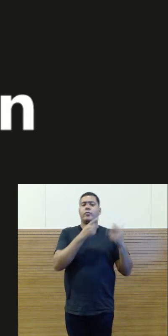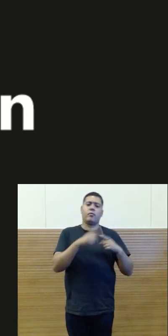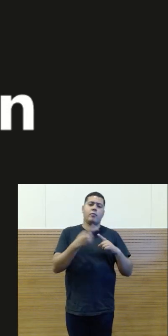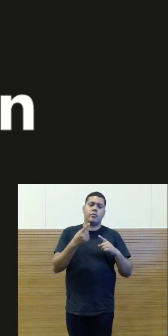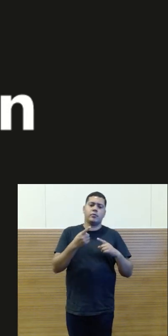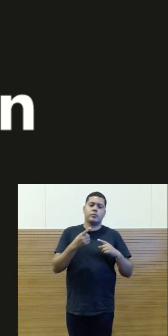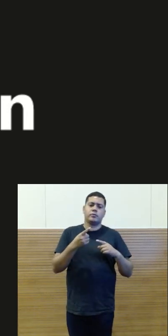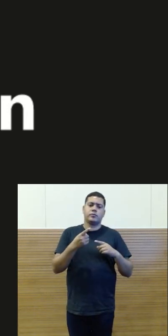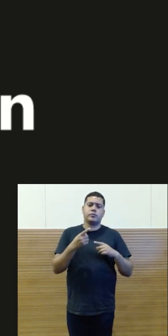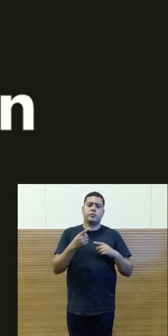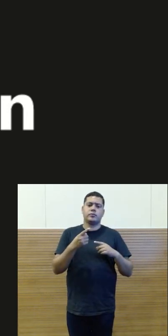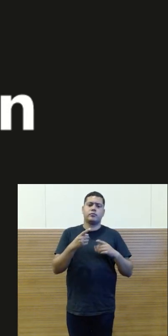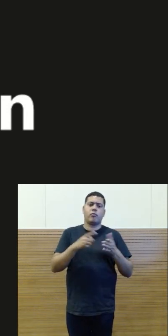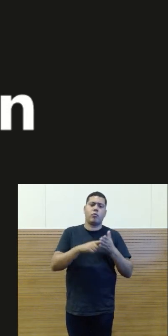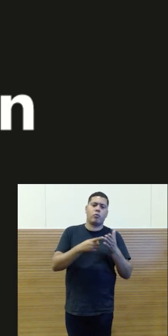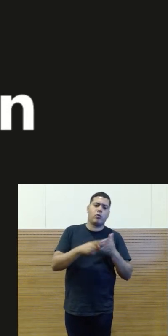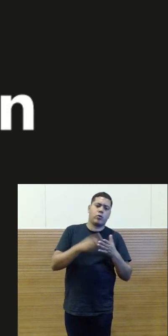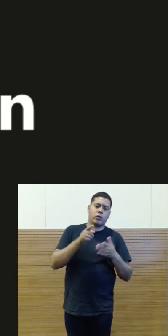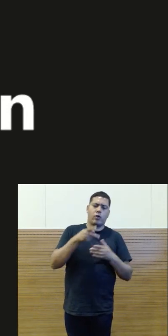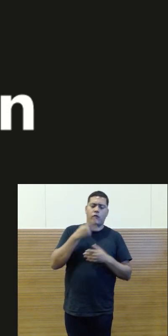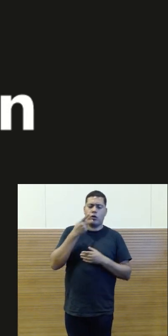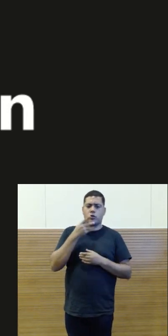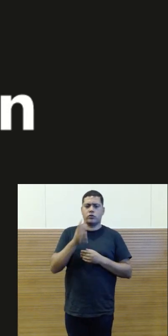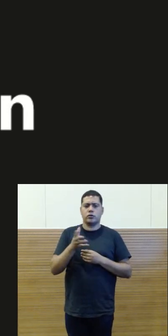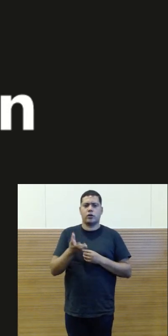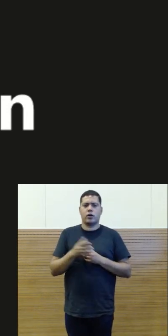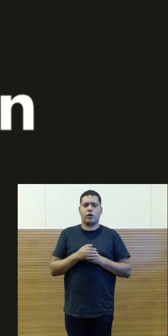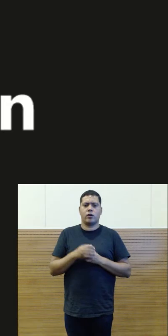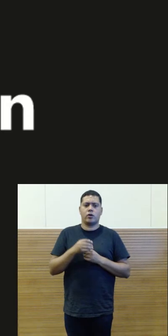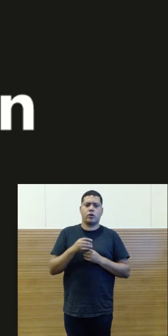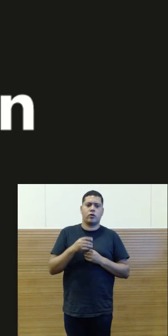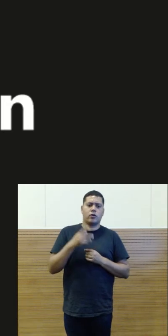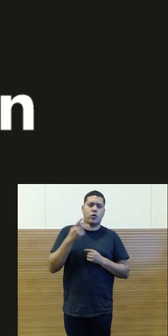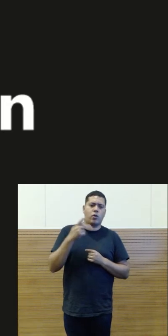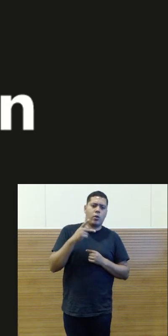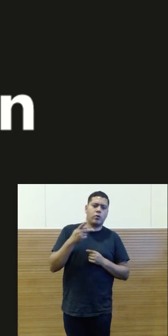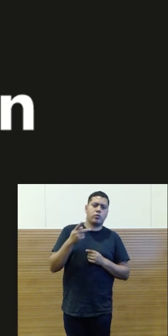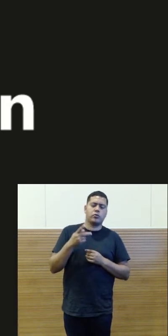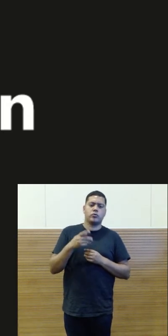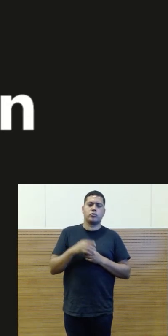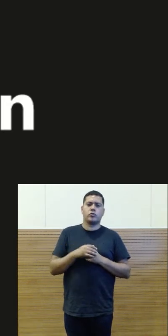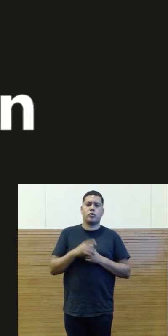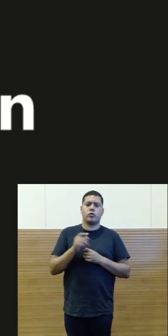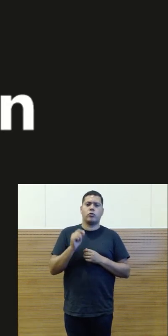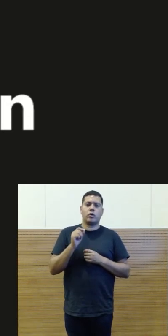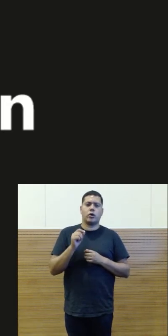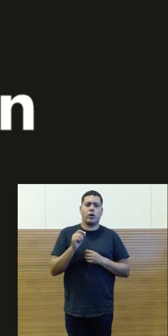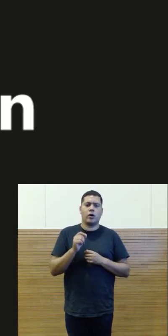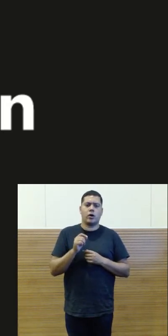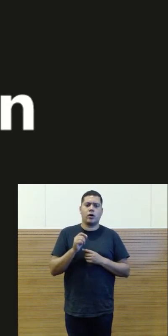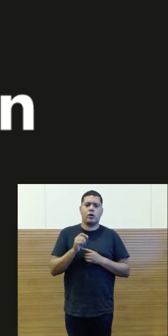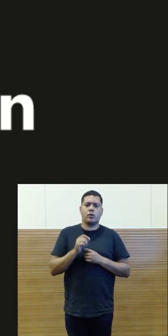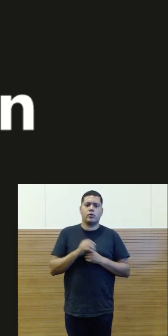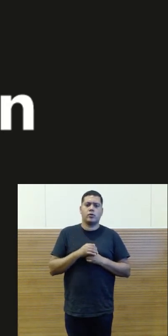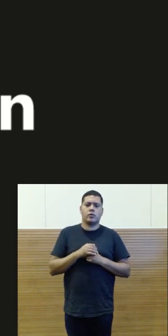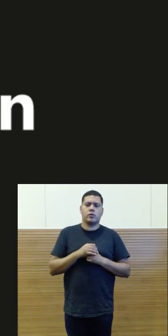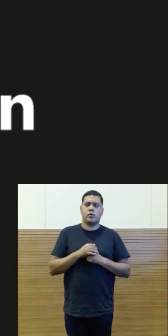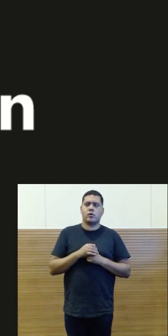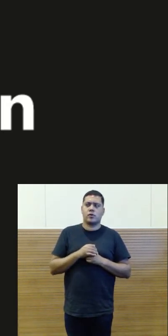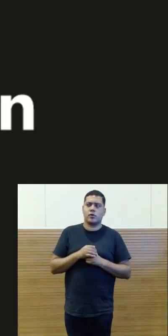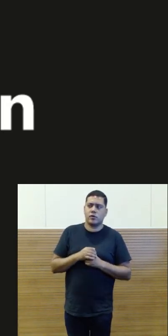of the points he made in his impressive presentation was the importance of processed culinary